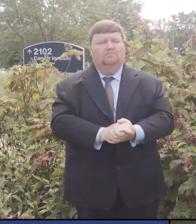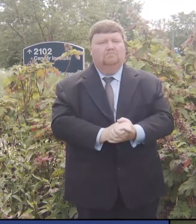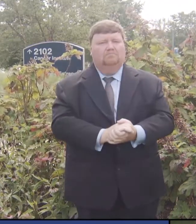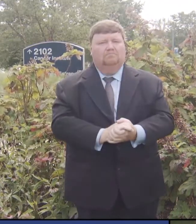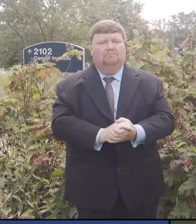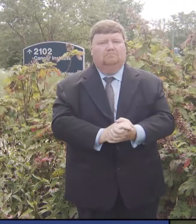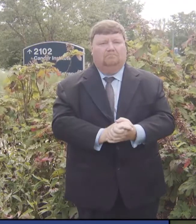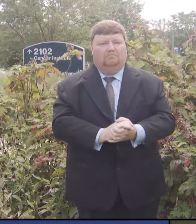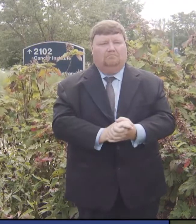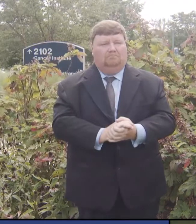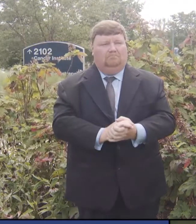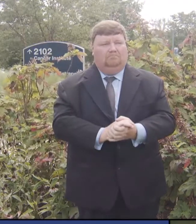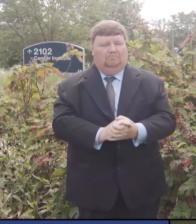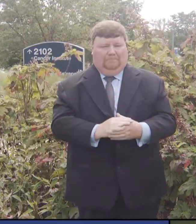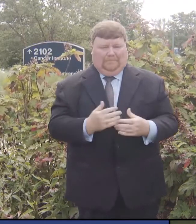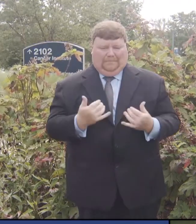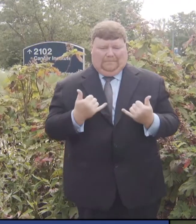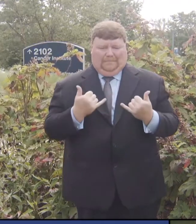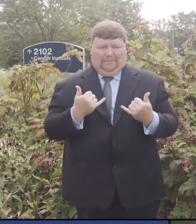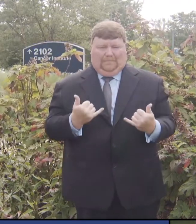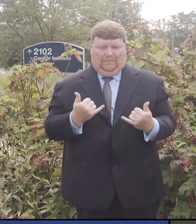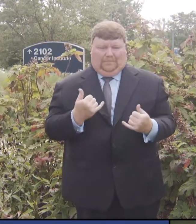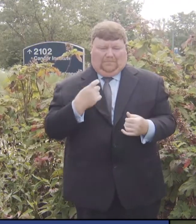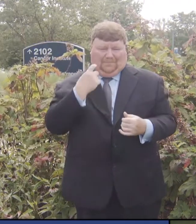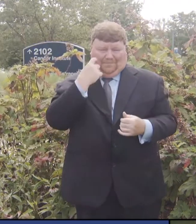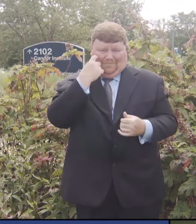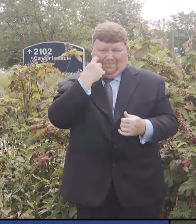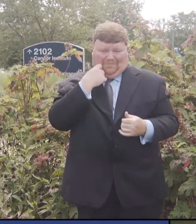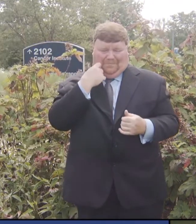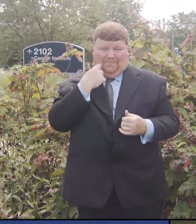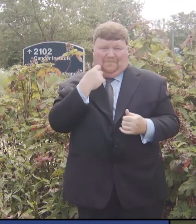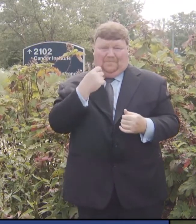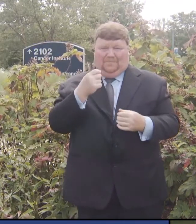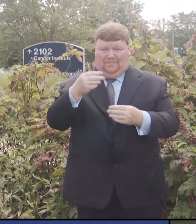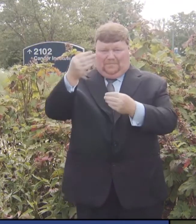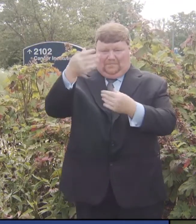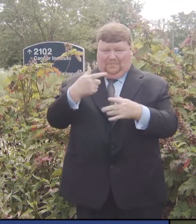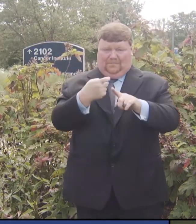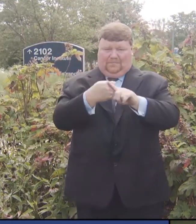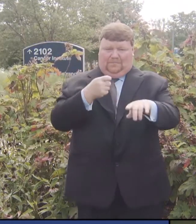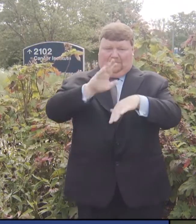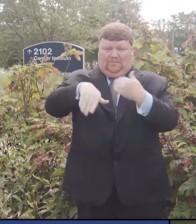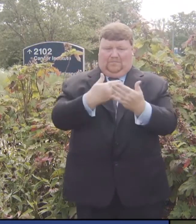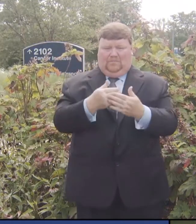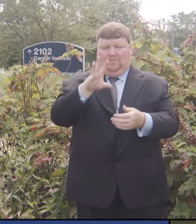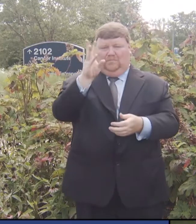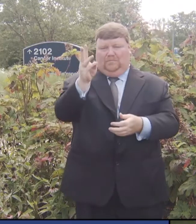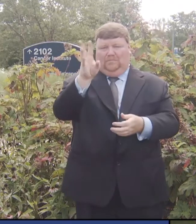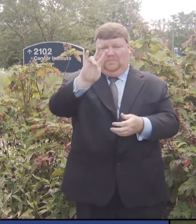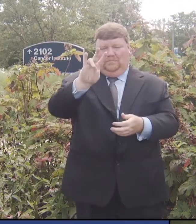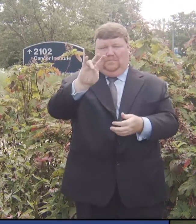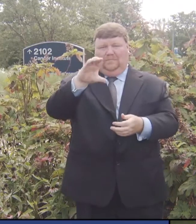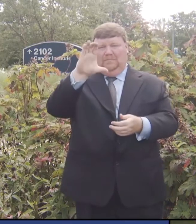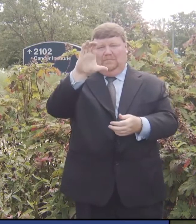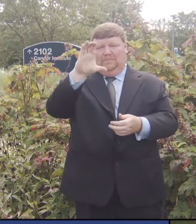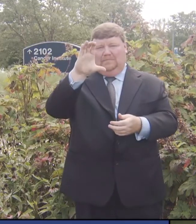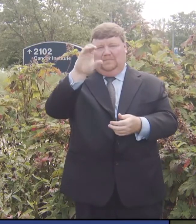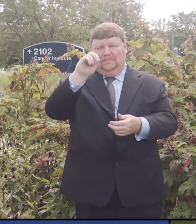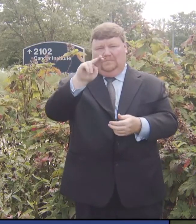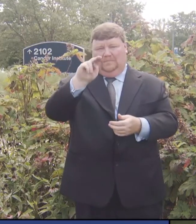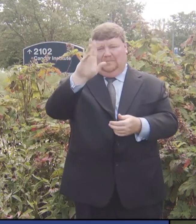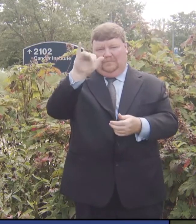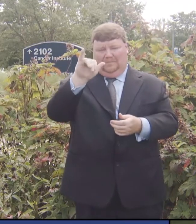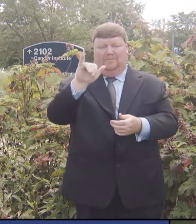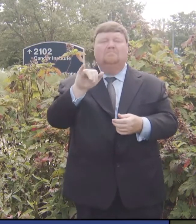Here is the most current post-vaccination data available in 67 counties. Between January